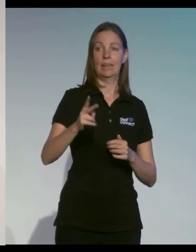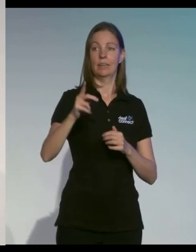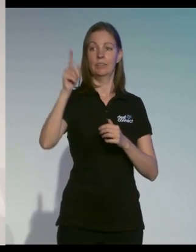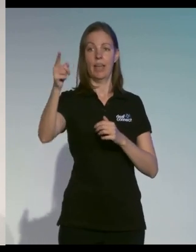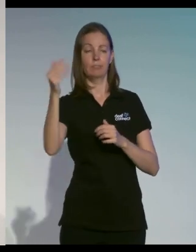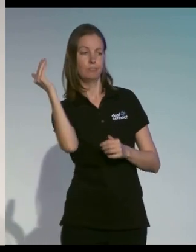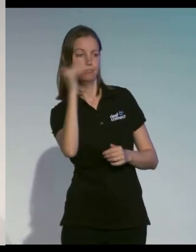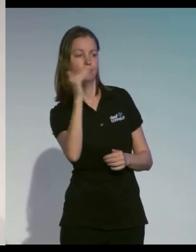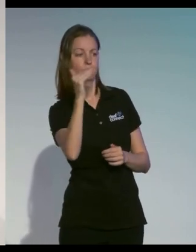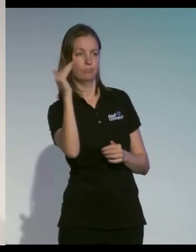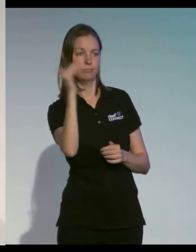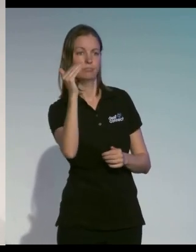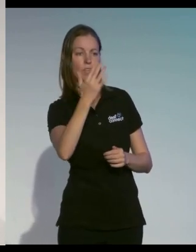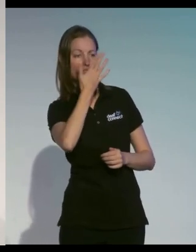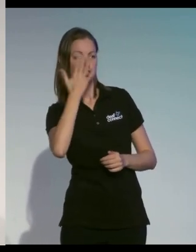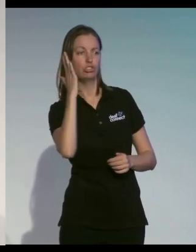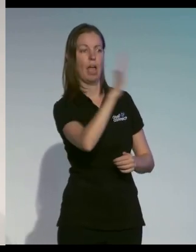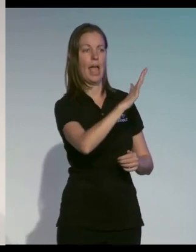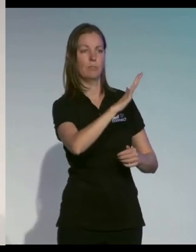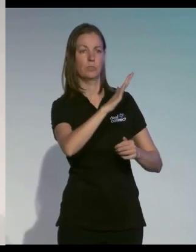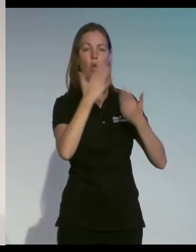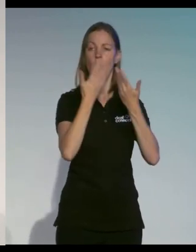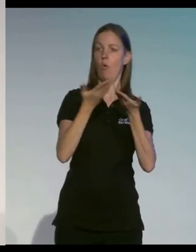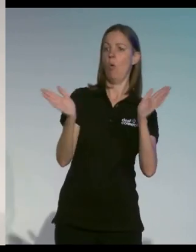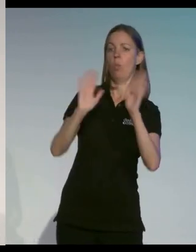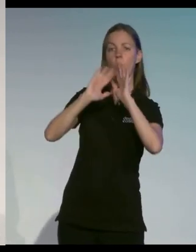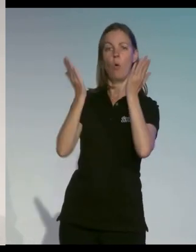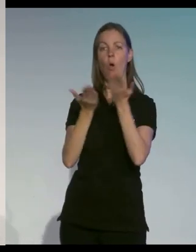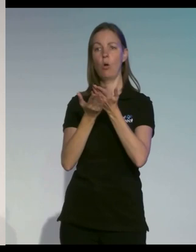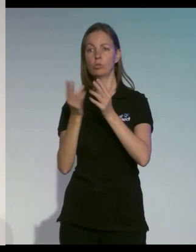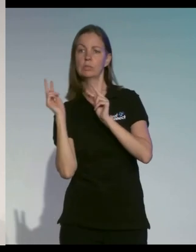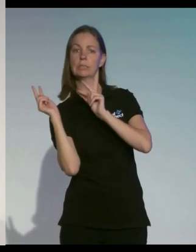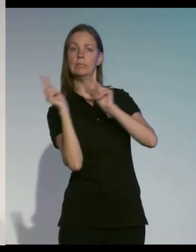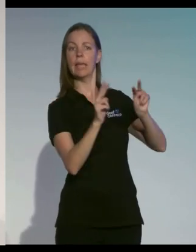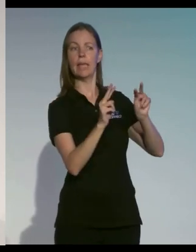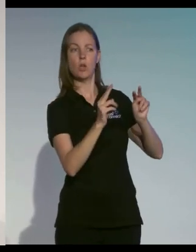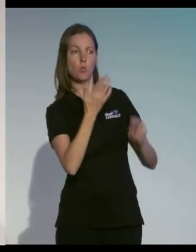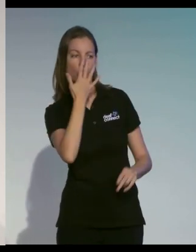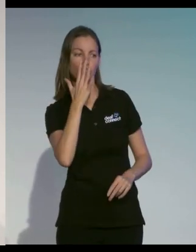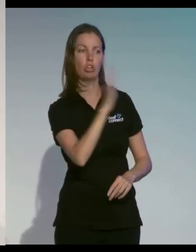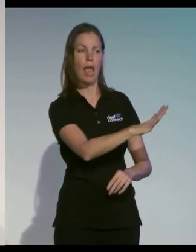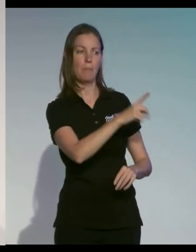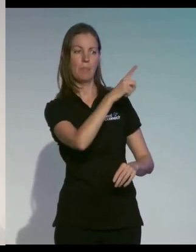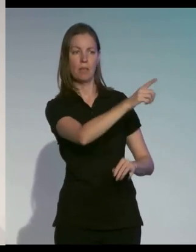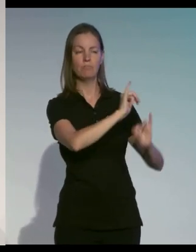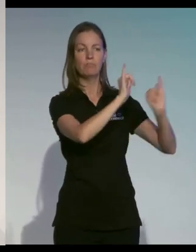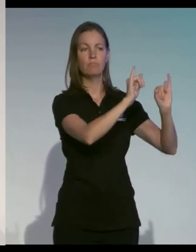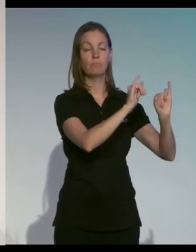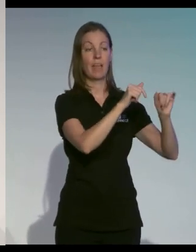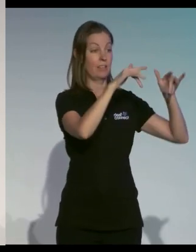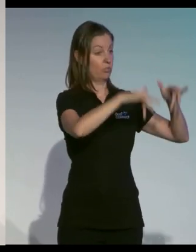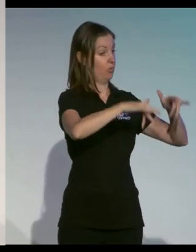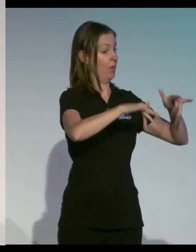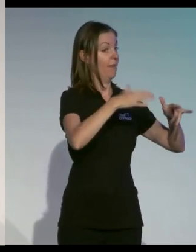the government being named and shamed on the international stage, has seen a shift in the thinking. They don't yet have hate crime